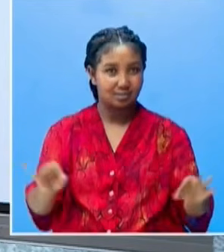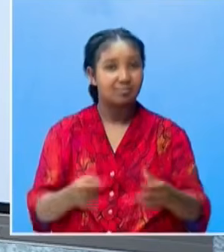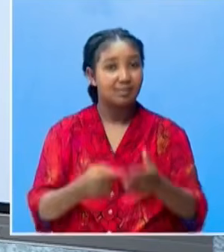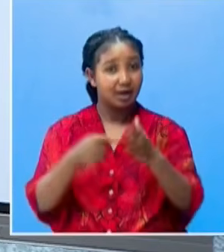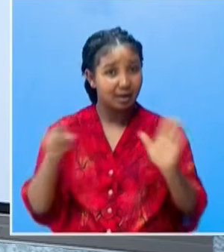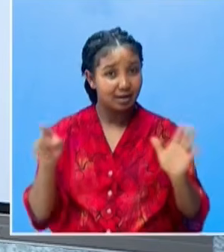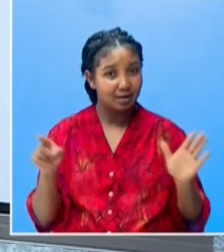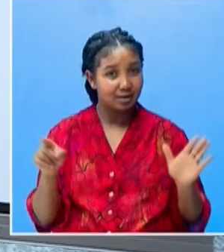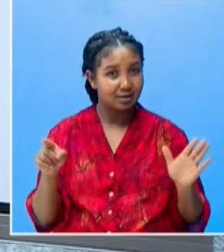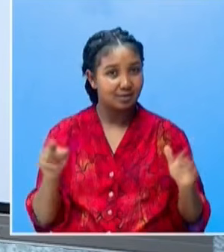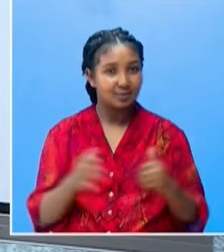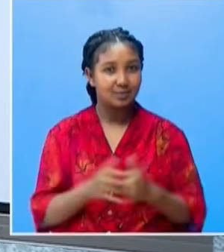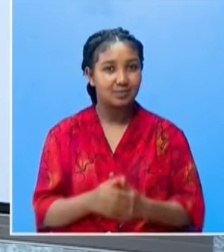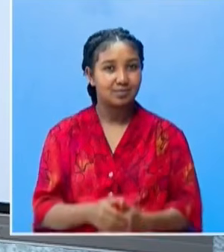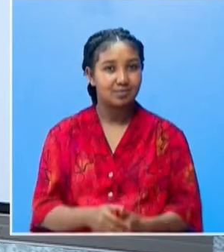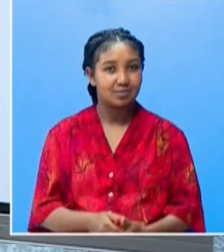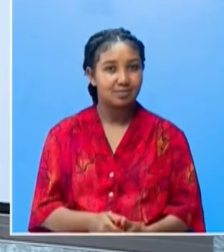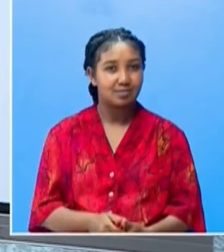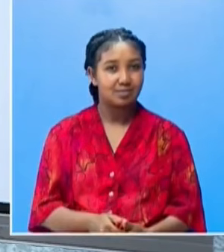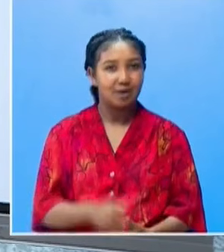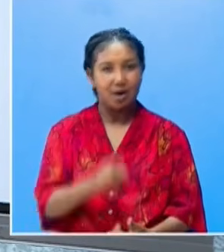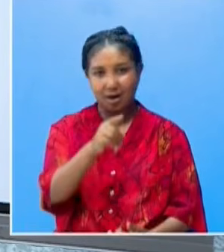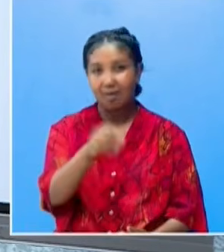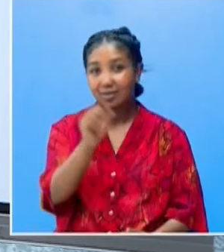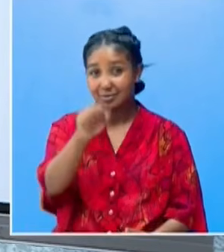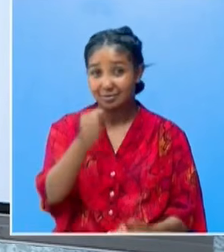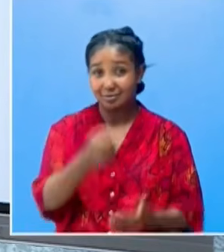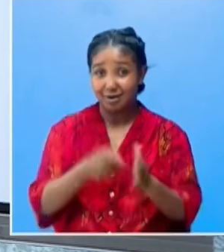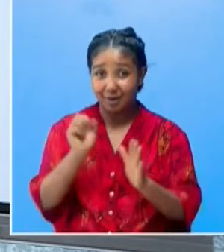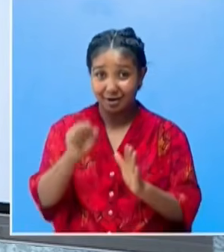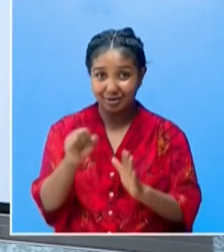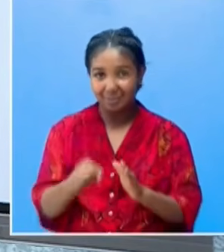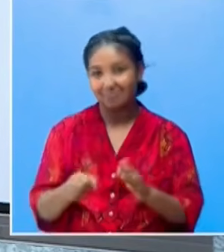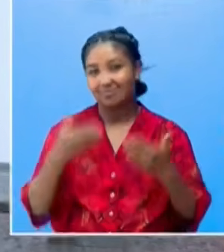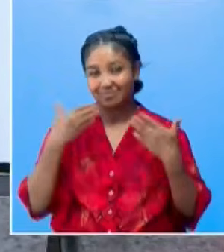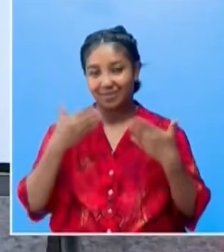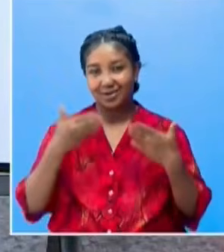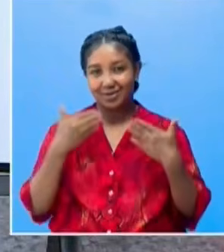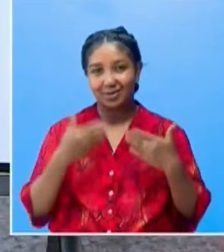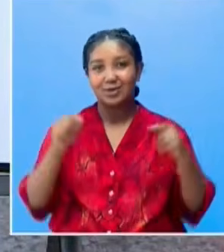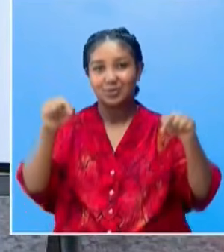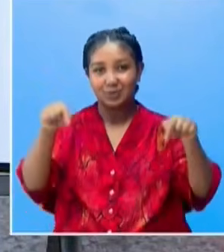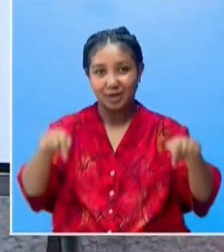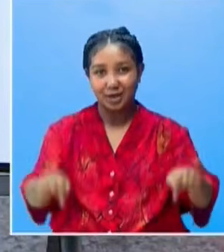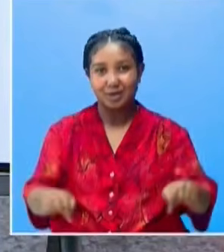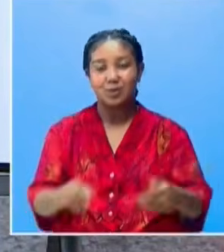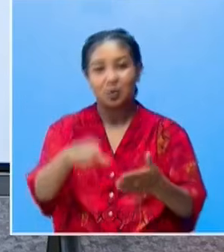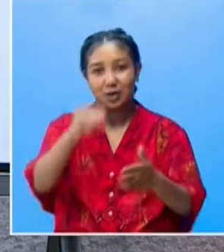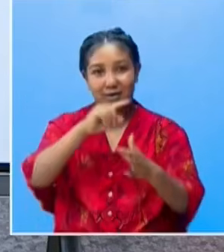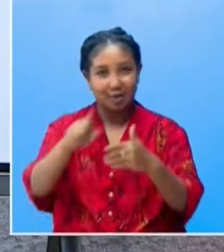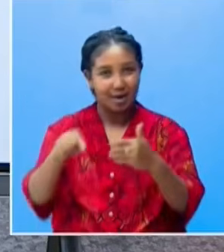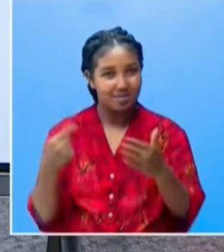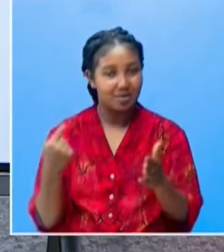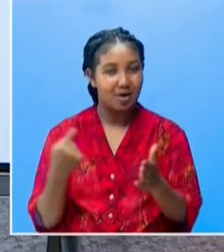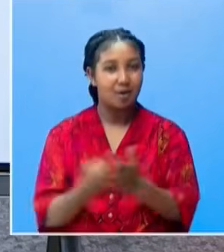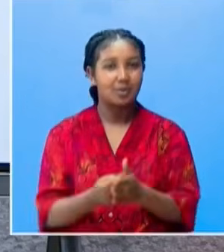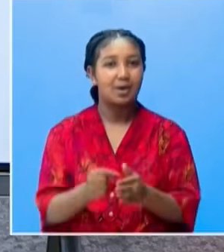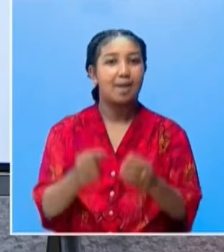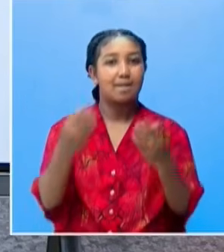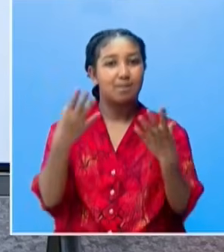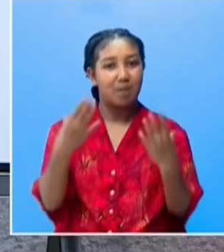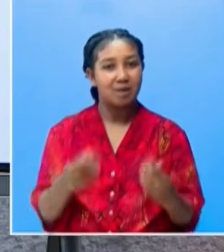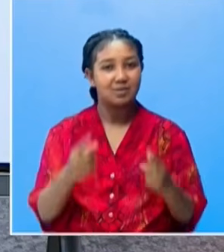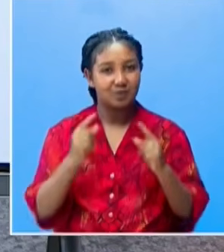clear? Oh, I heard you say yes, yes, yes. Thank you very much. So today we have seen about the passive